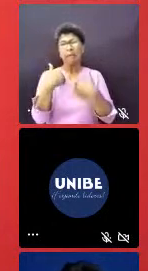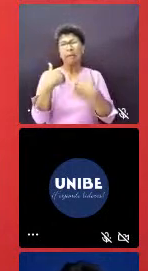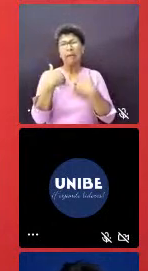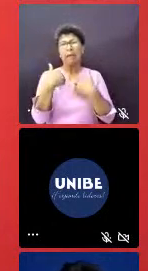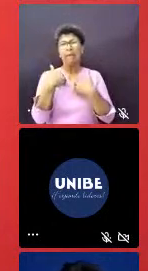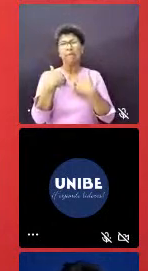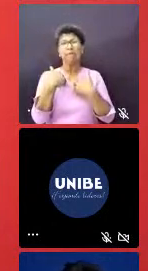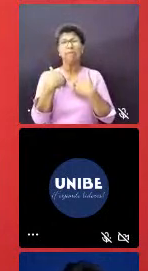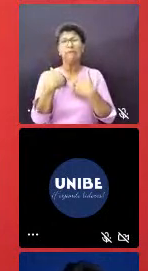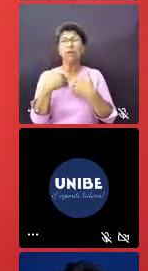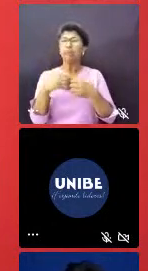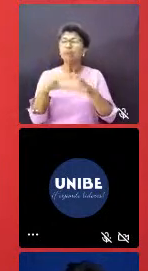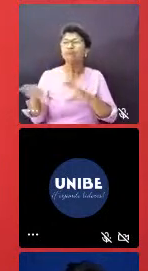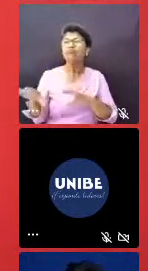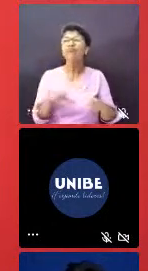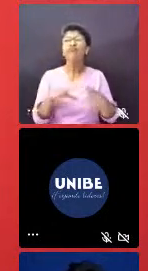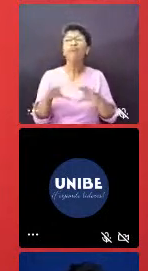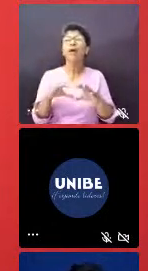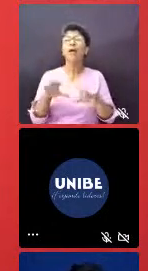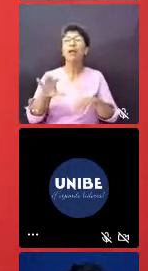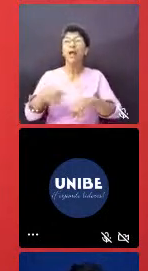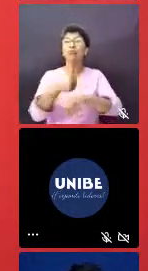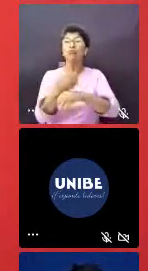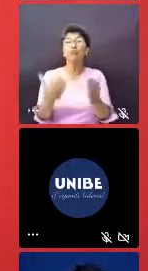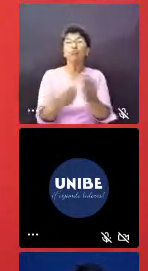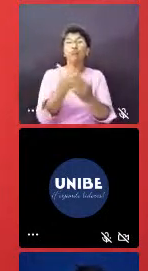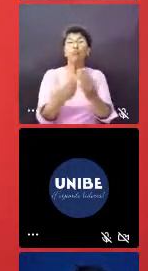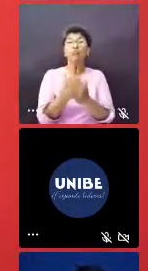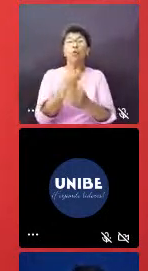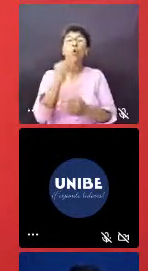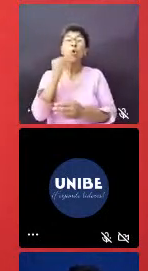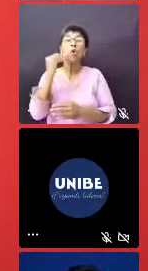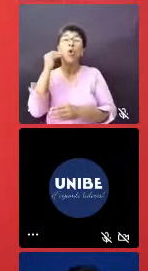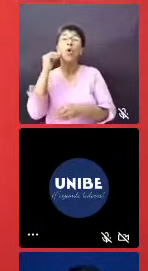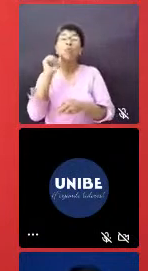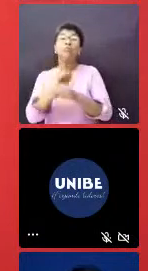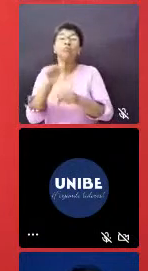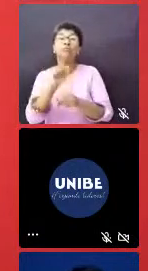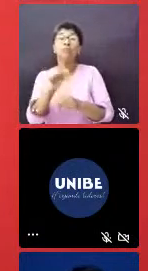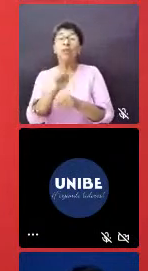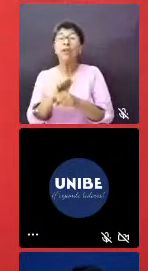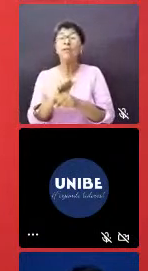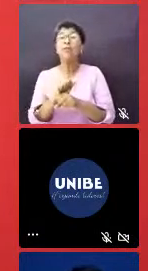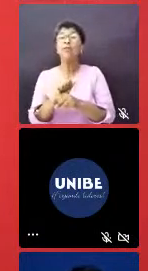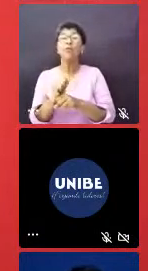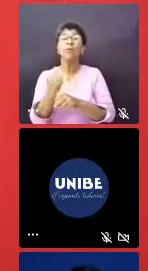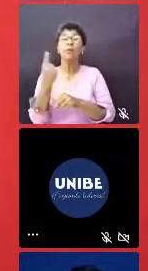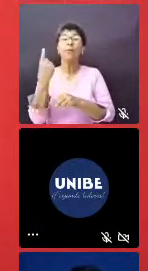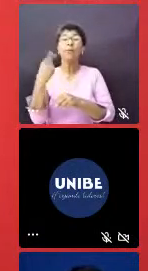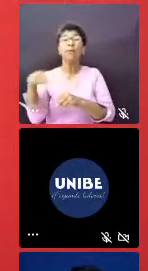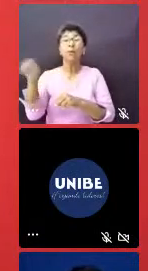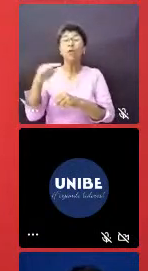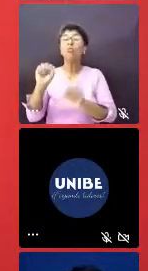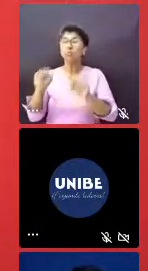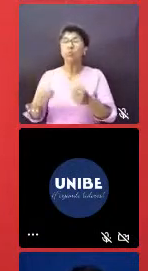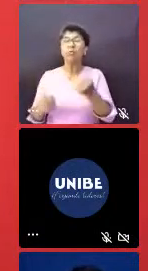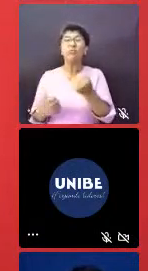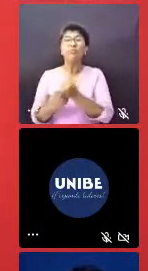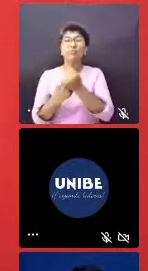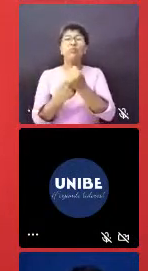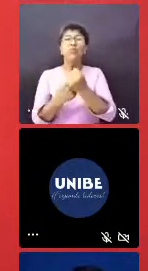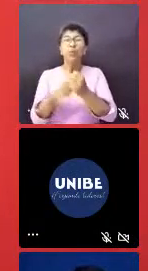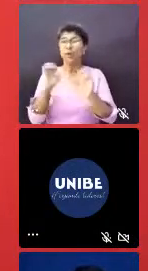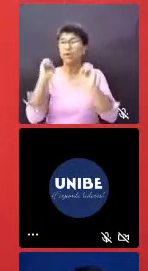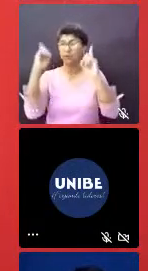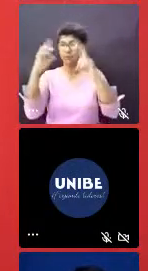is the activization of the whole network of neighbors who are to support an adult with